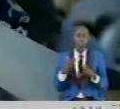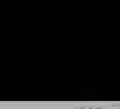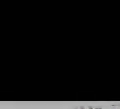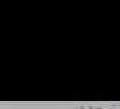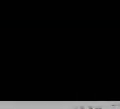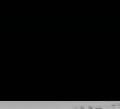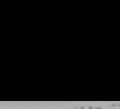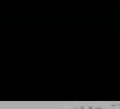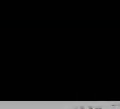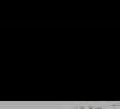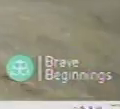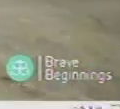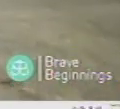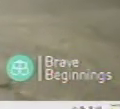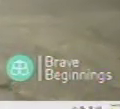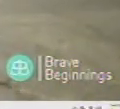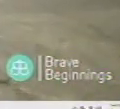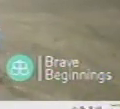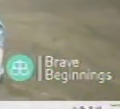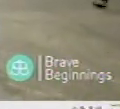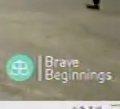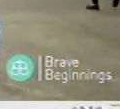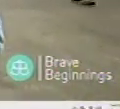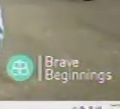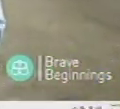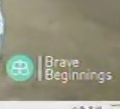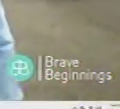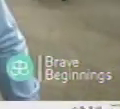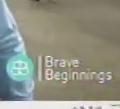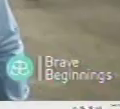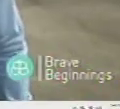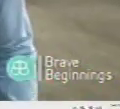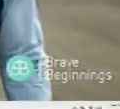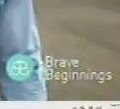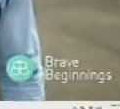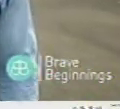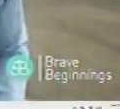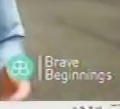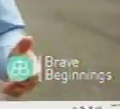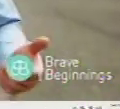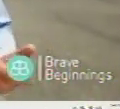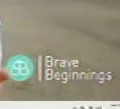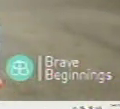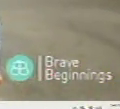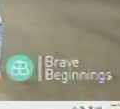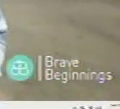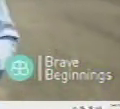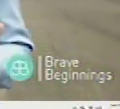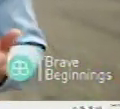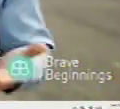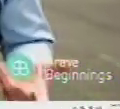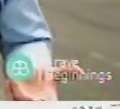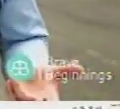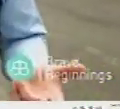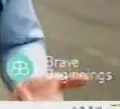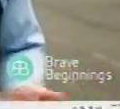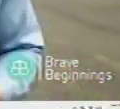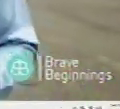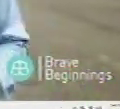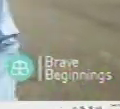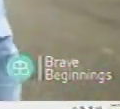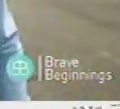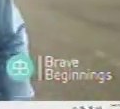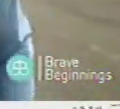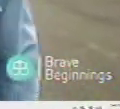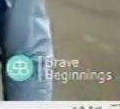accept hey everybody I'm John Cena it's my good friend nurse Tori hi today she's visiting me at work and while you may think that's cool